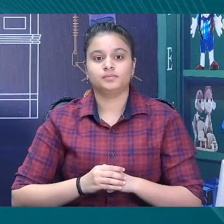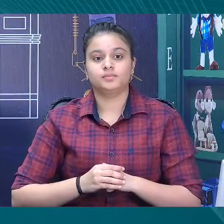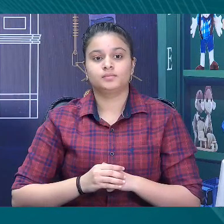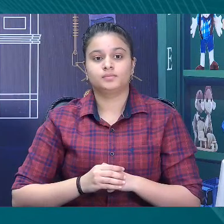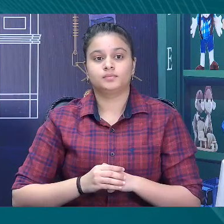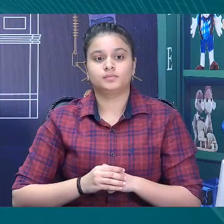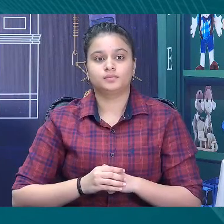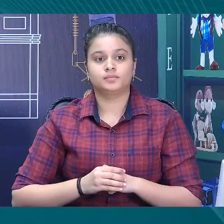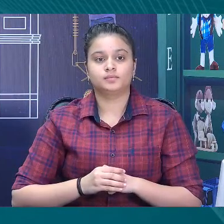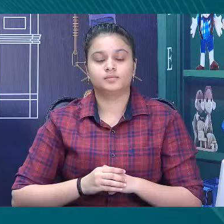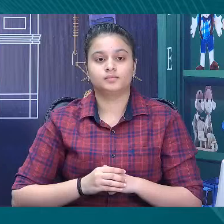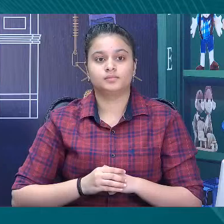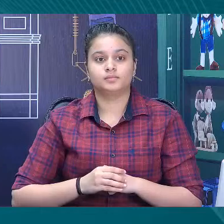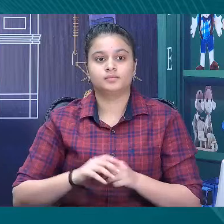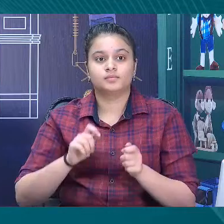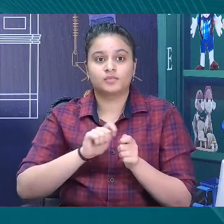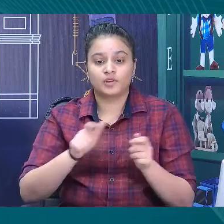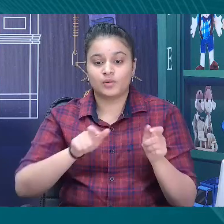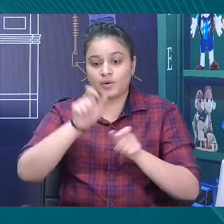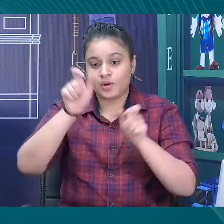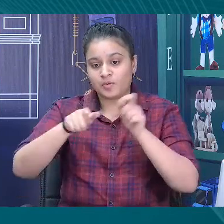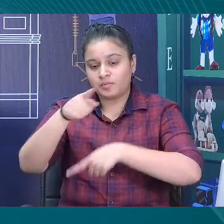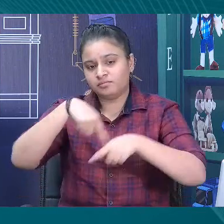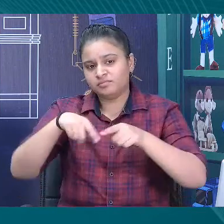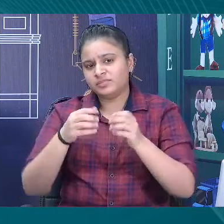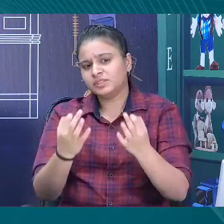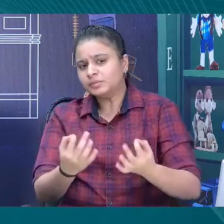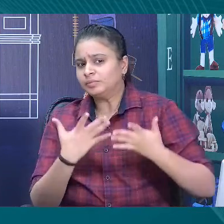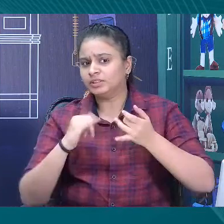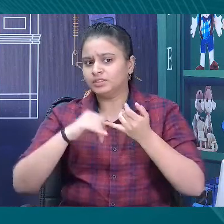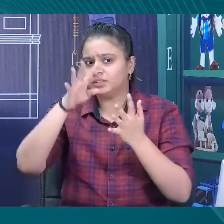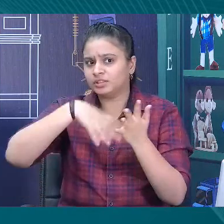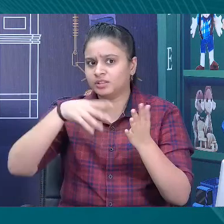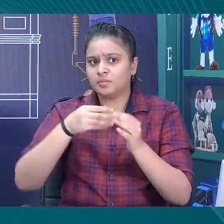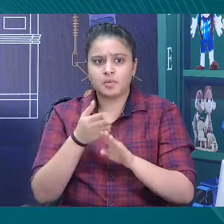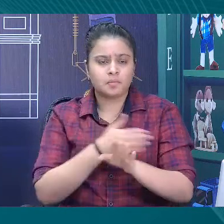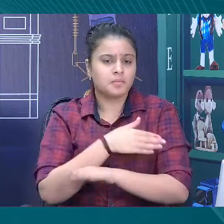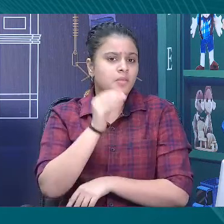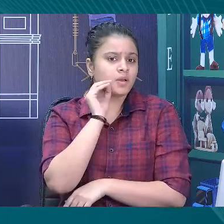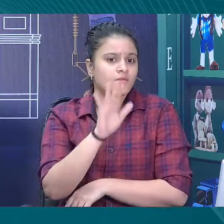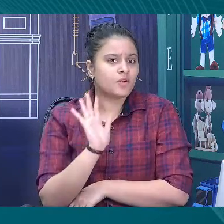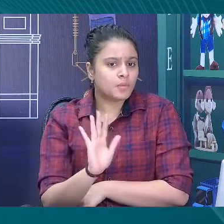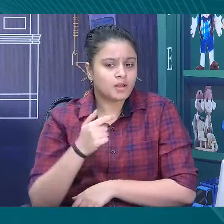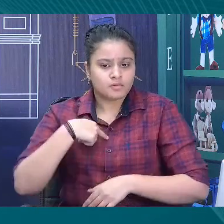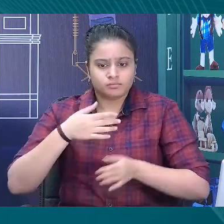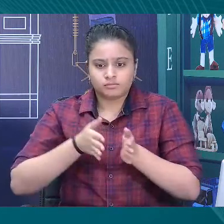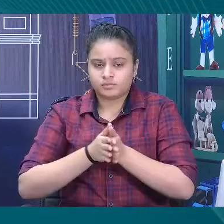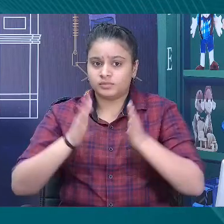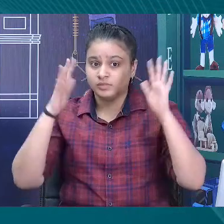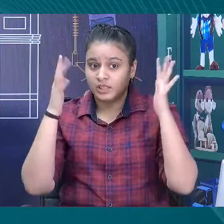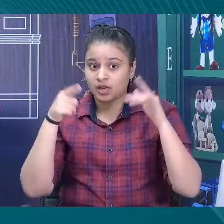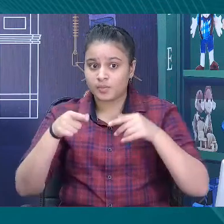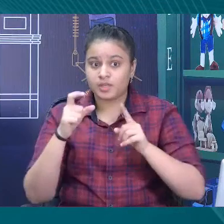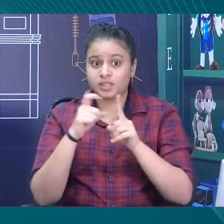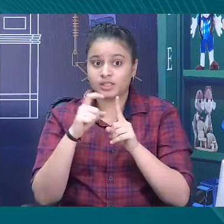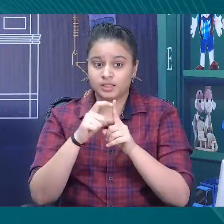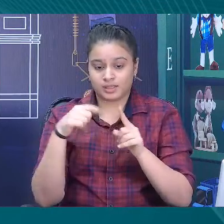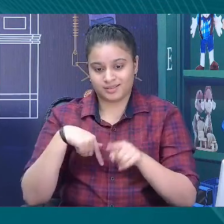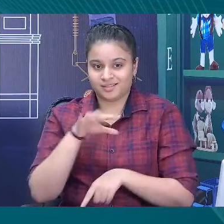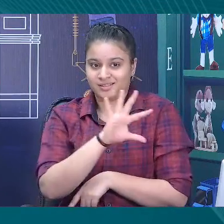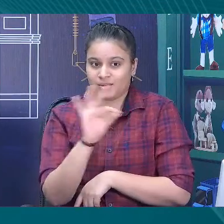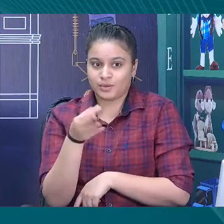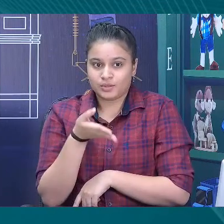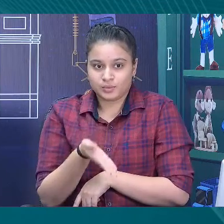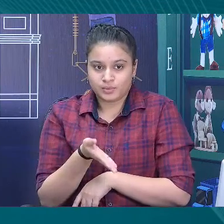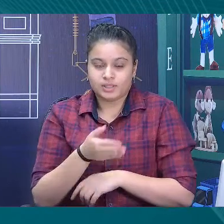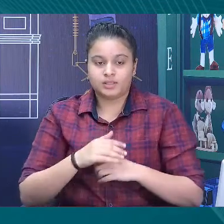So viewers, it's a very special session. As I mentioned earlier that we are celebrating dyslexia this week and we're